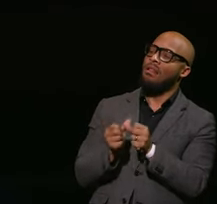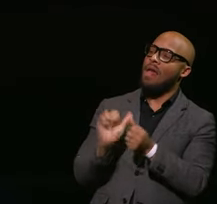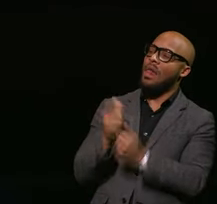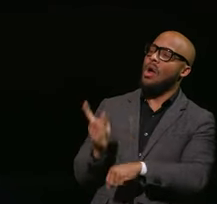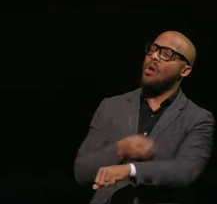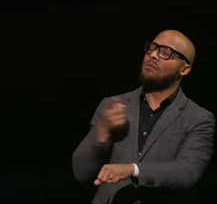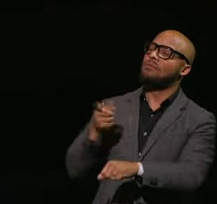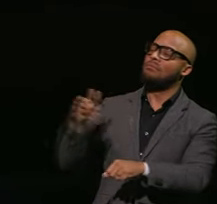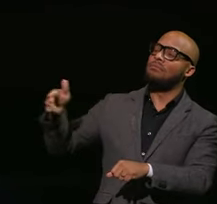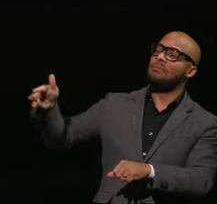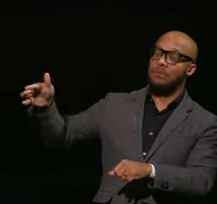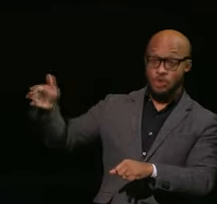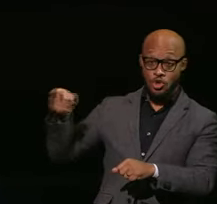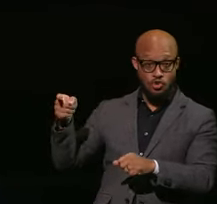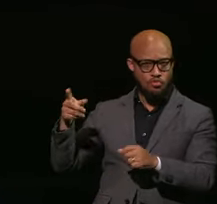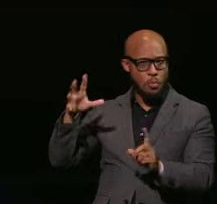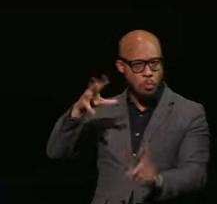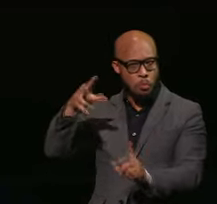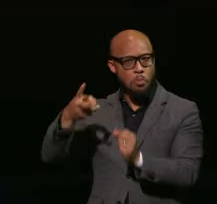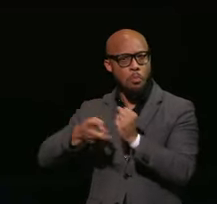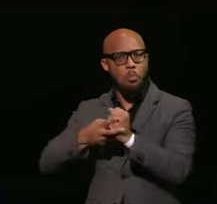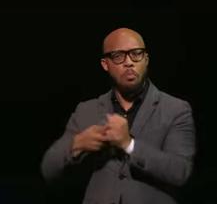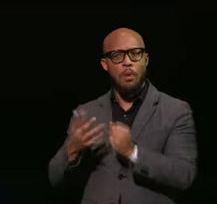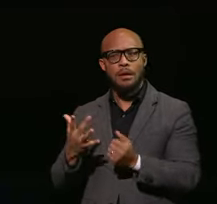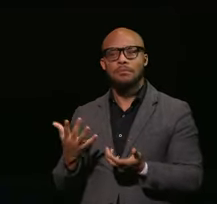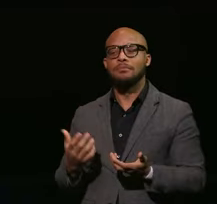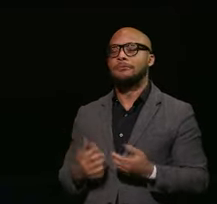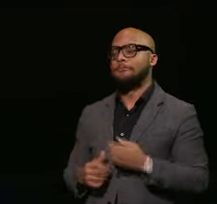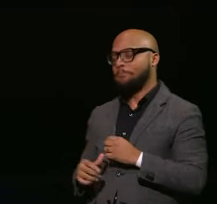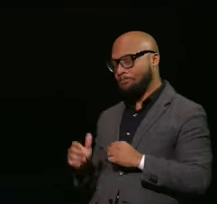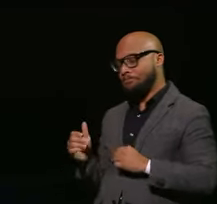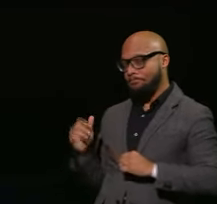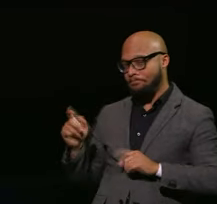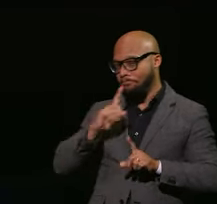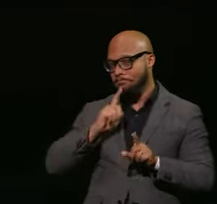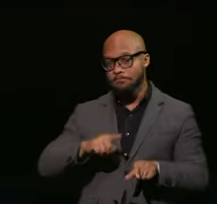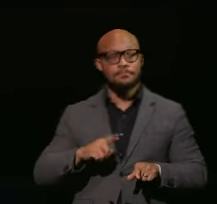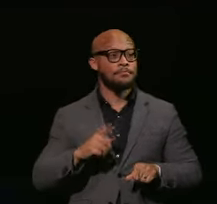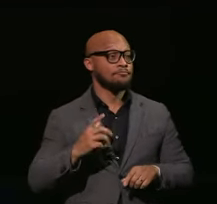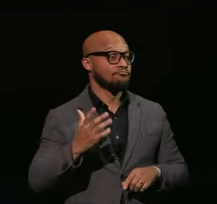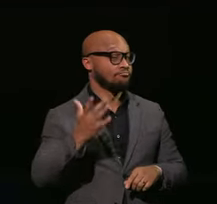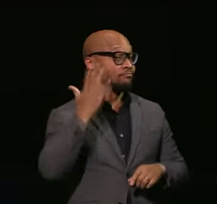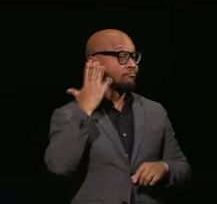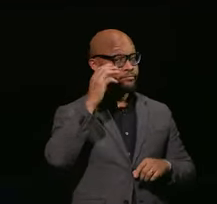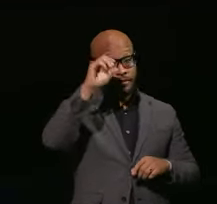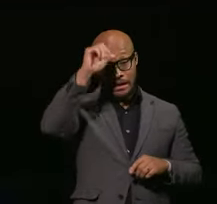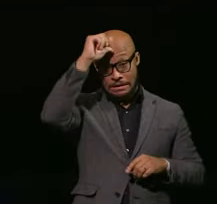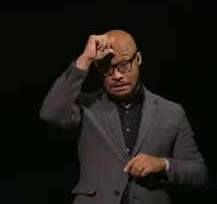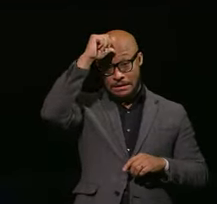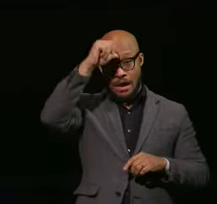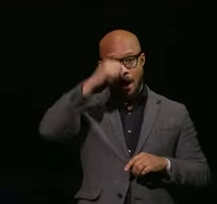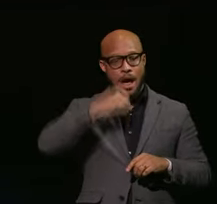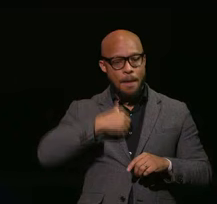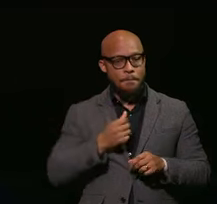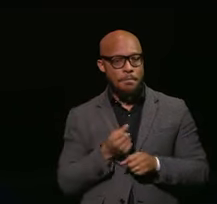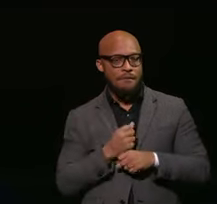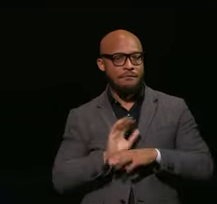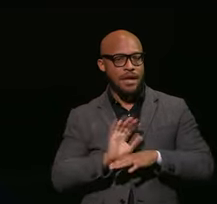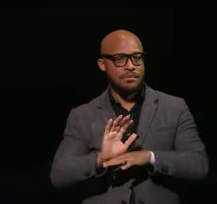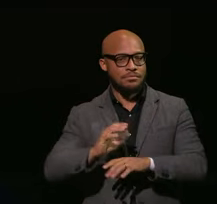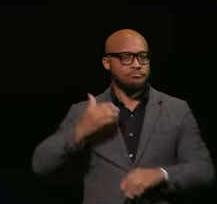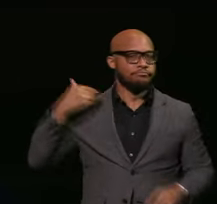because I have spent so many years making films in India, you know, I've learned a lot just from